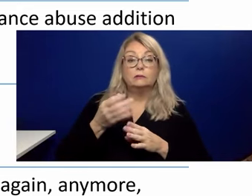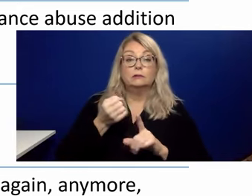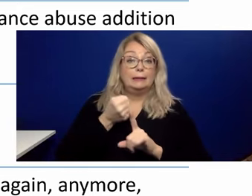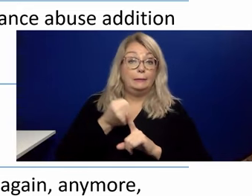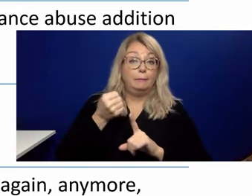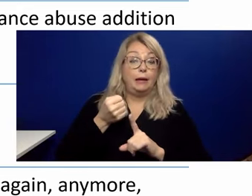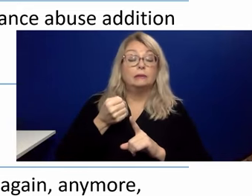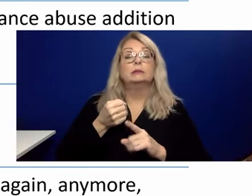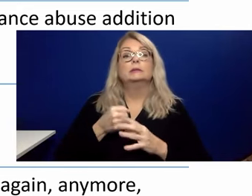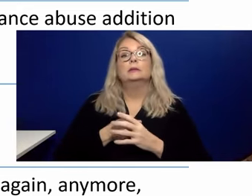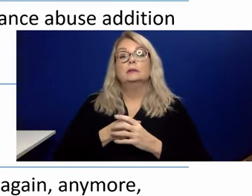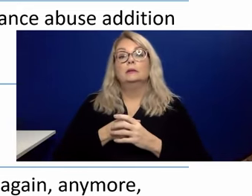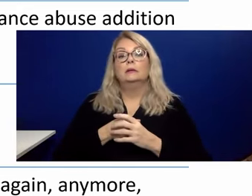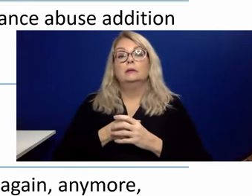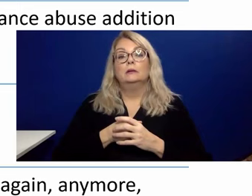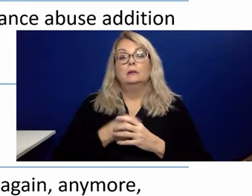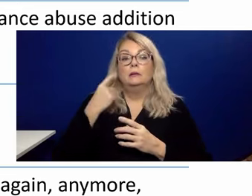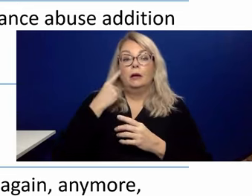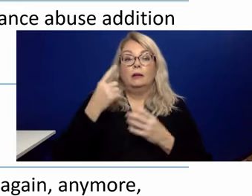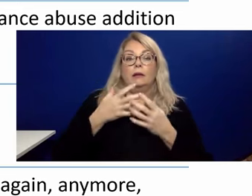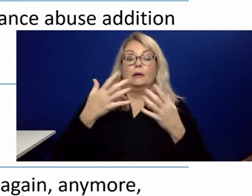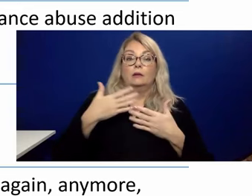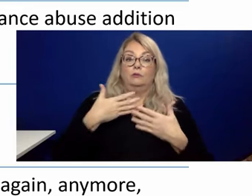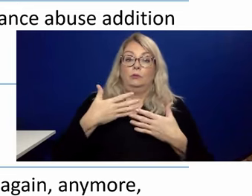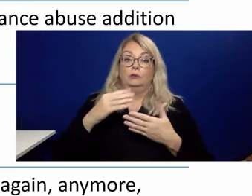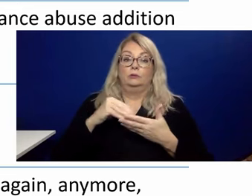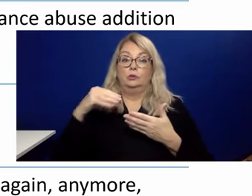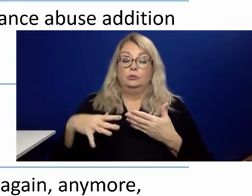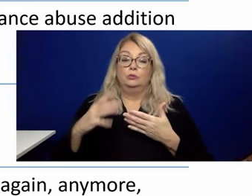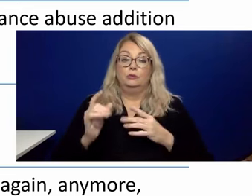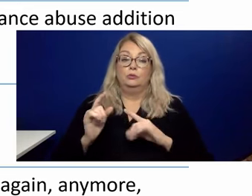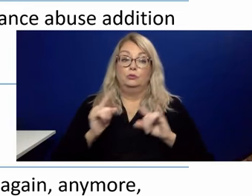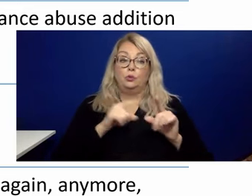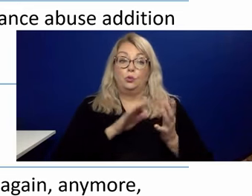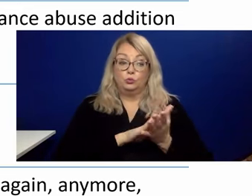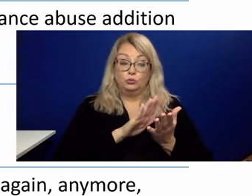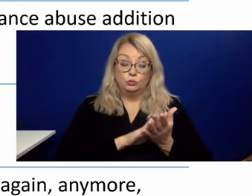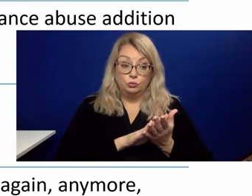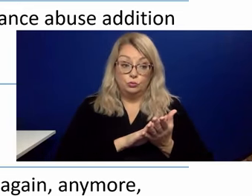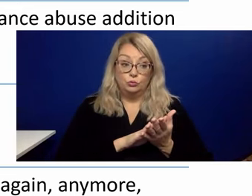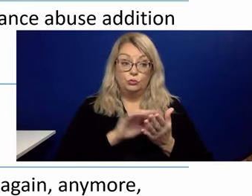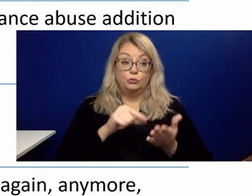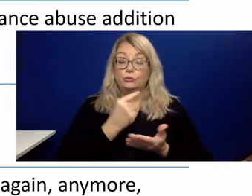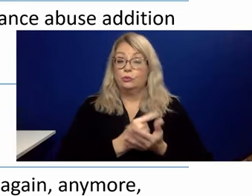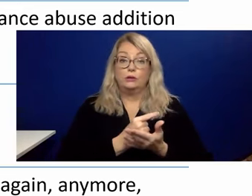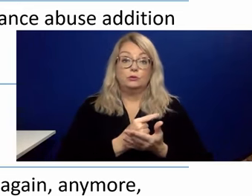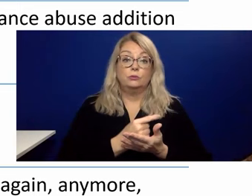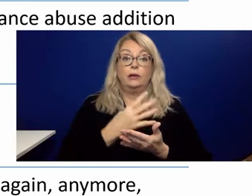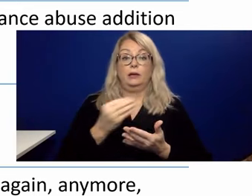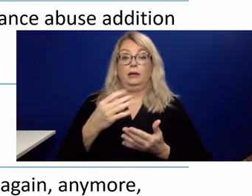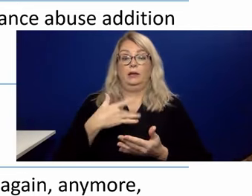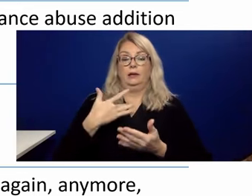make, I think a lot of our respiratory students, when they go to school, they just graduate. And I really feel